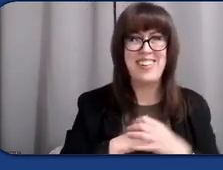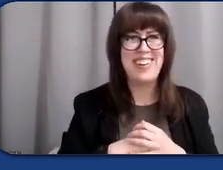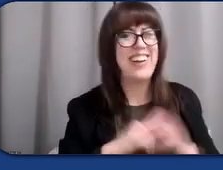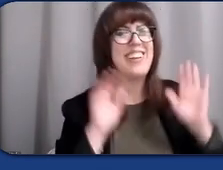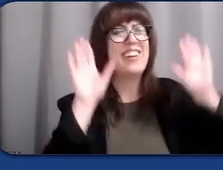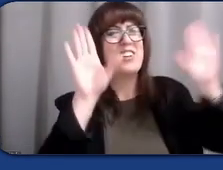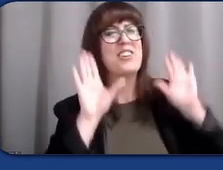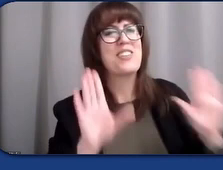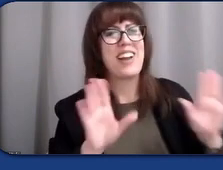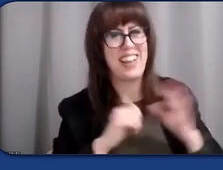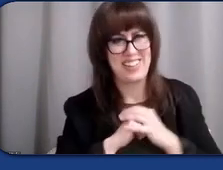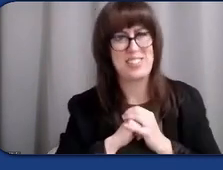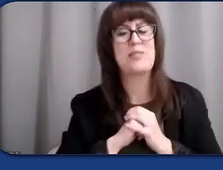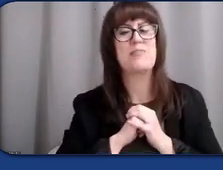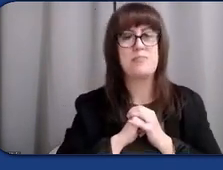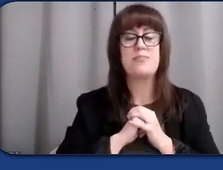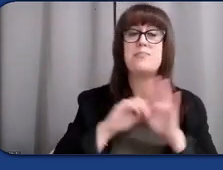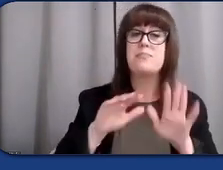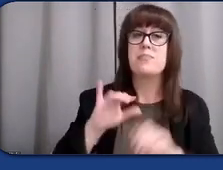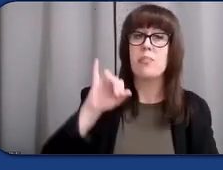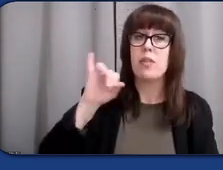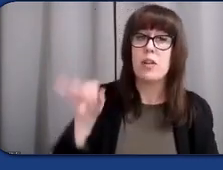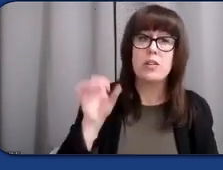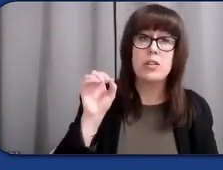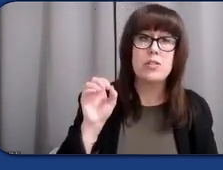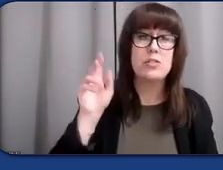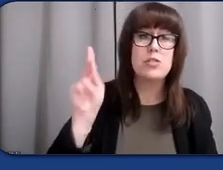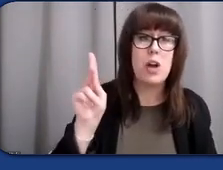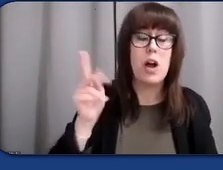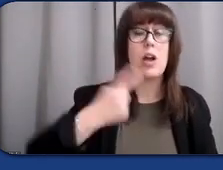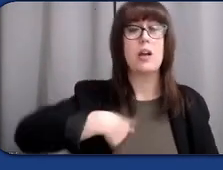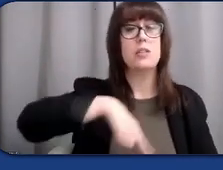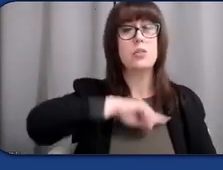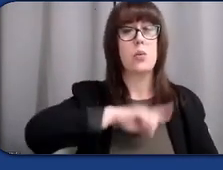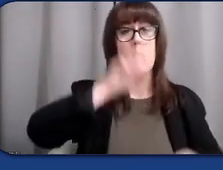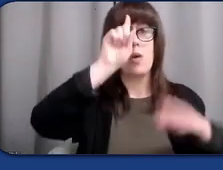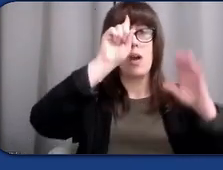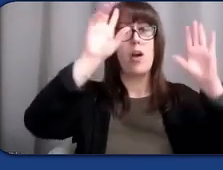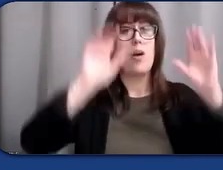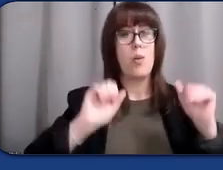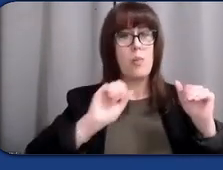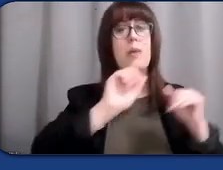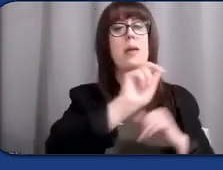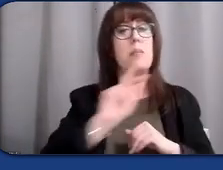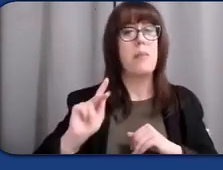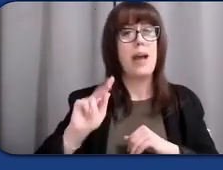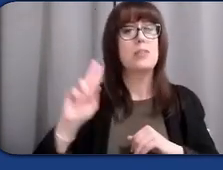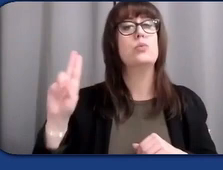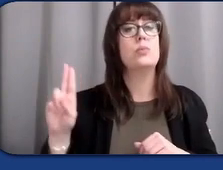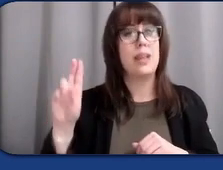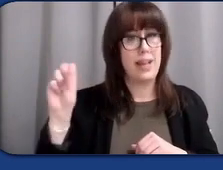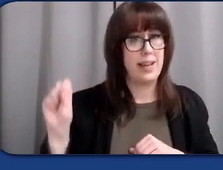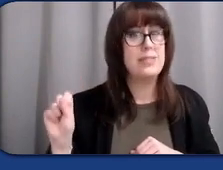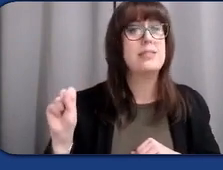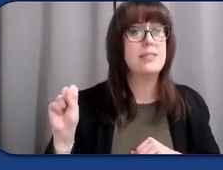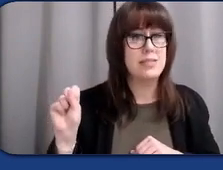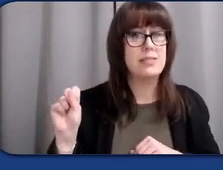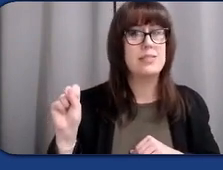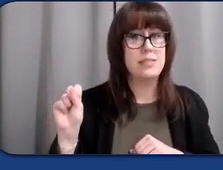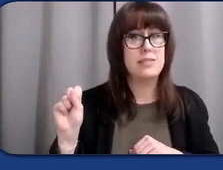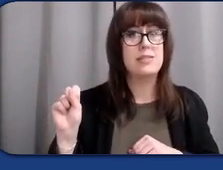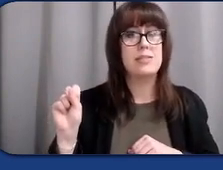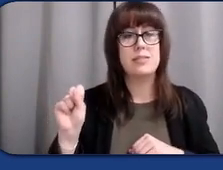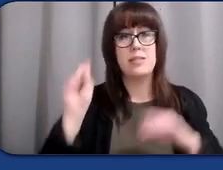Hello. Oh, great. Okay. So, Jock, you know, we're hoping that you're going to come back to the U.S.